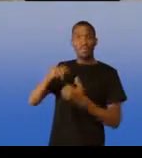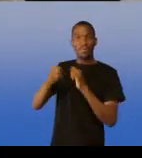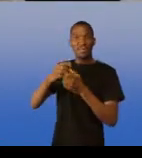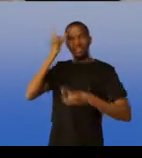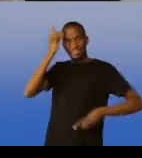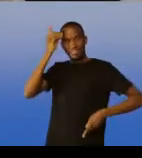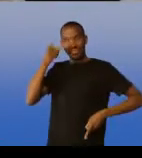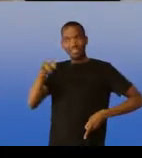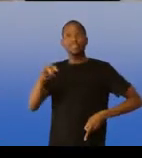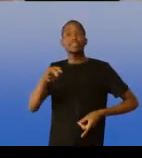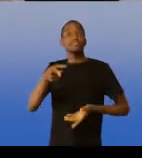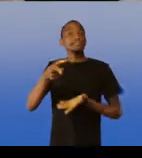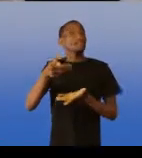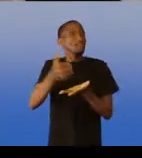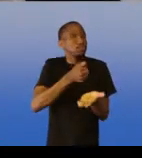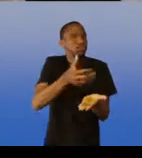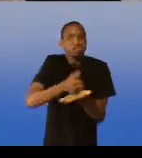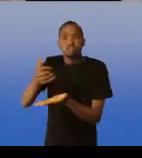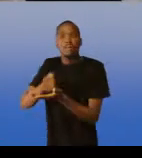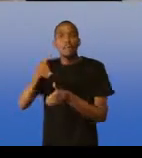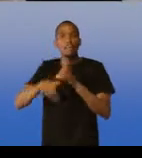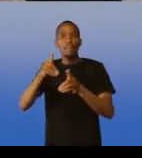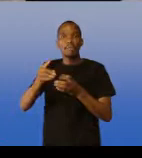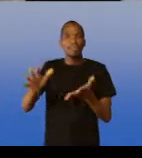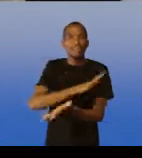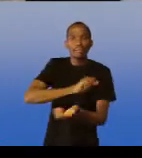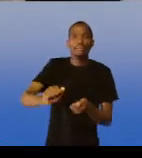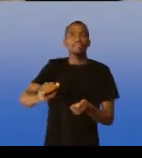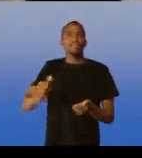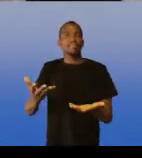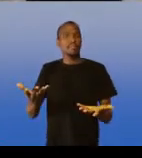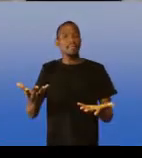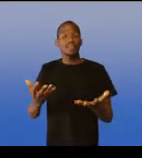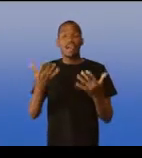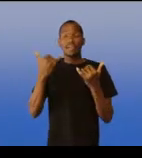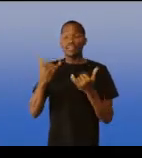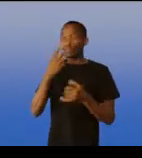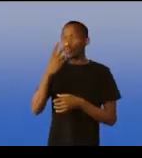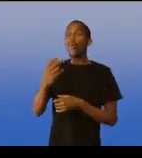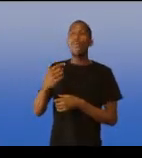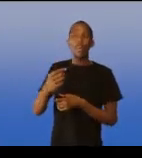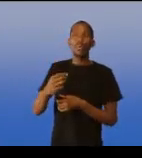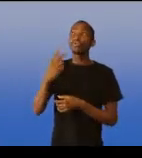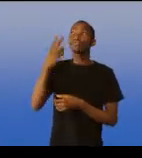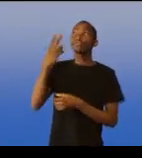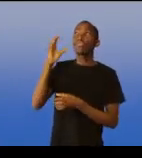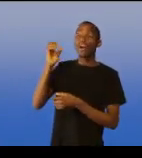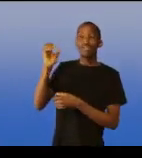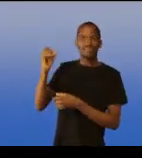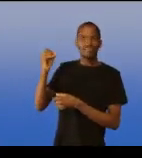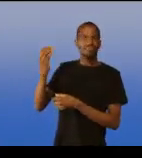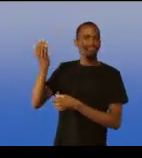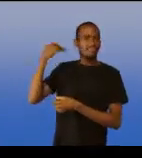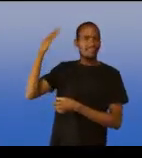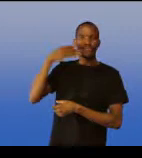was absolutely devastating this country. It was so bad, in fact, that in 2000, former President Festus Mogai